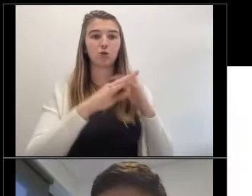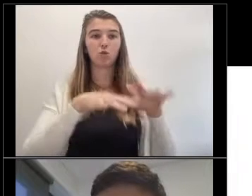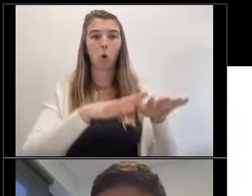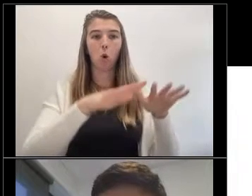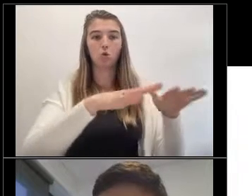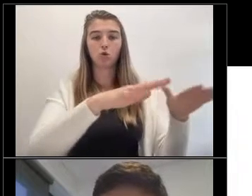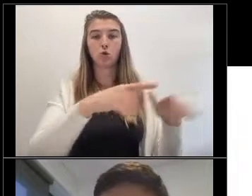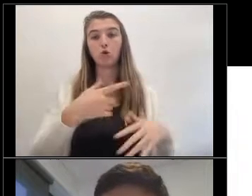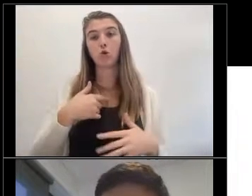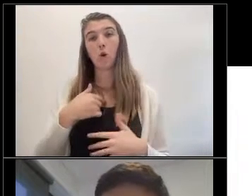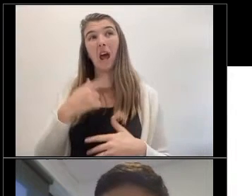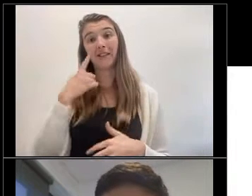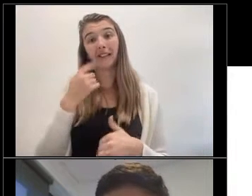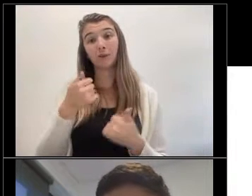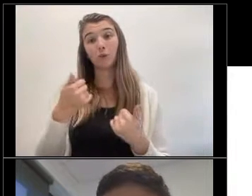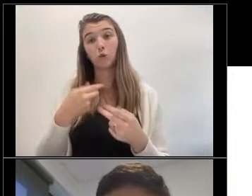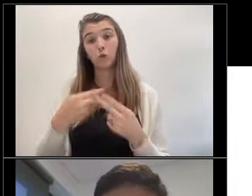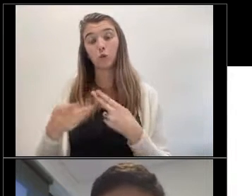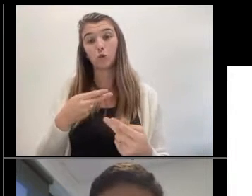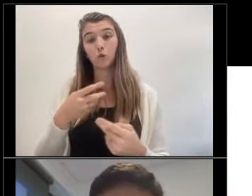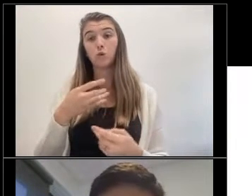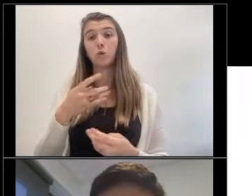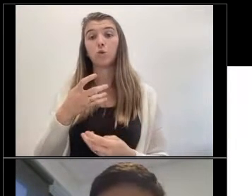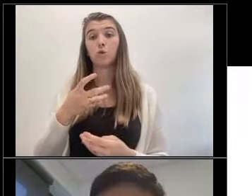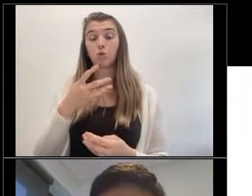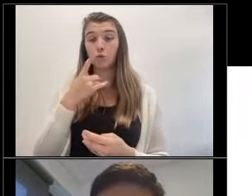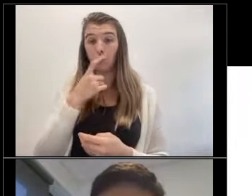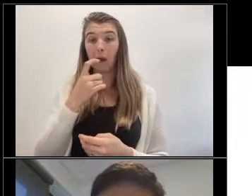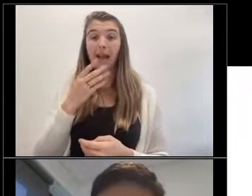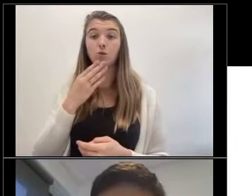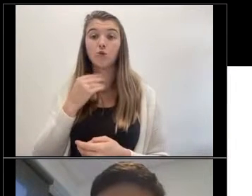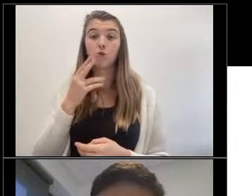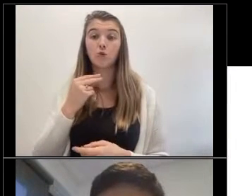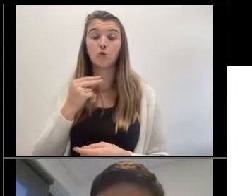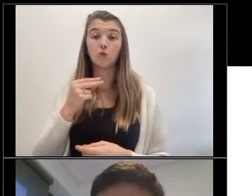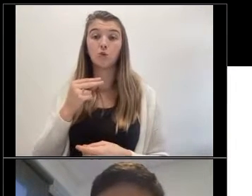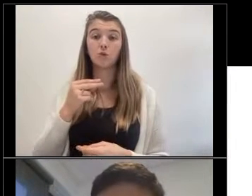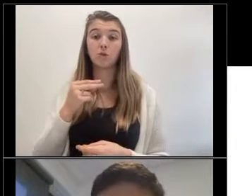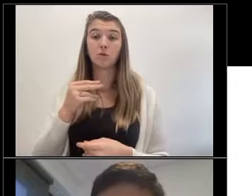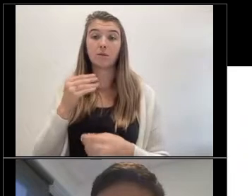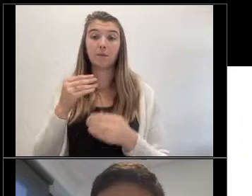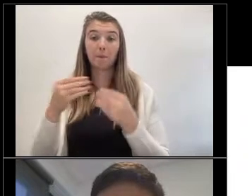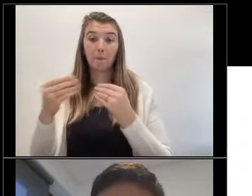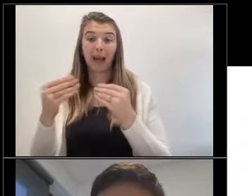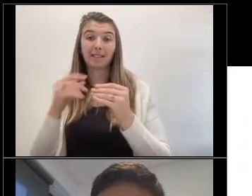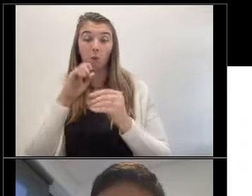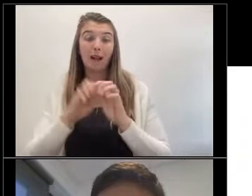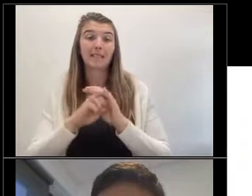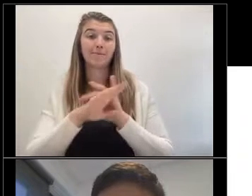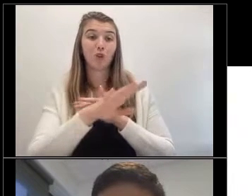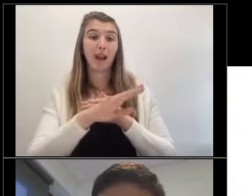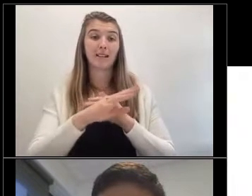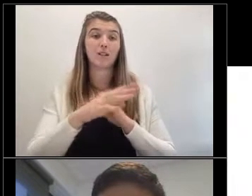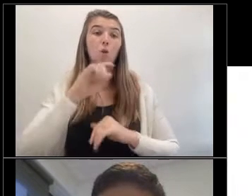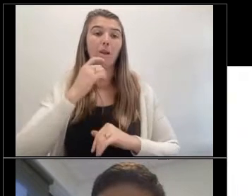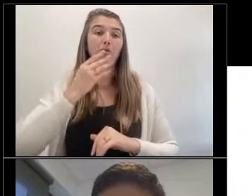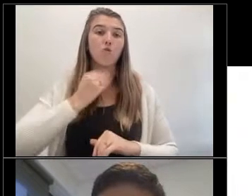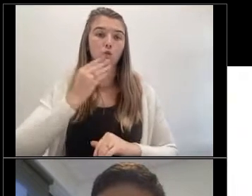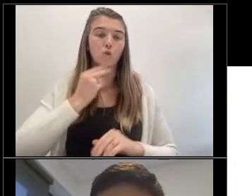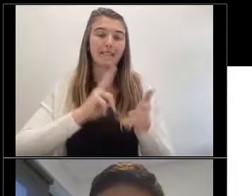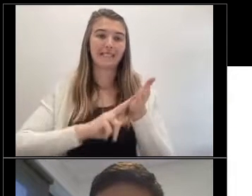and they will easily find a way to use something that's in the nature. Don't forget that we've been using plastic, it's increasing the extent that we're